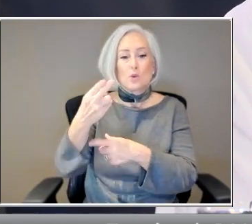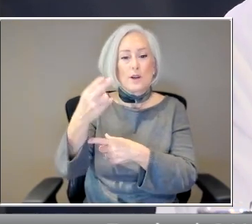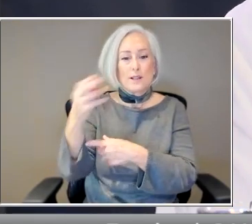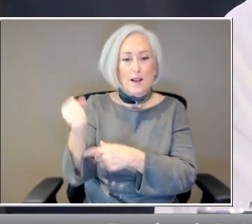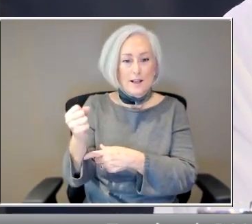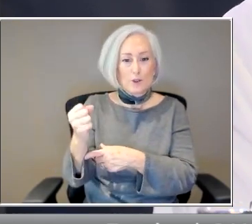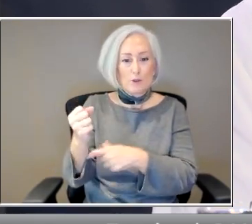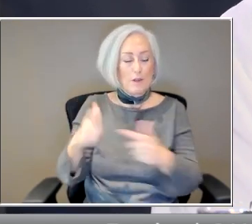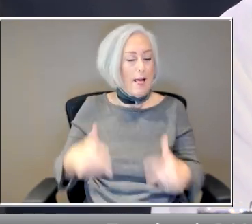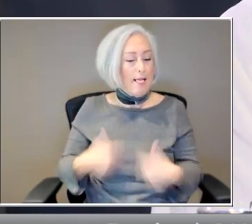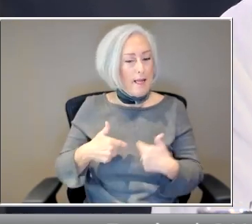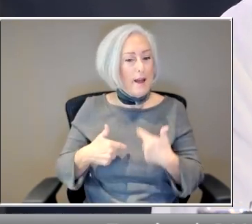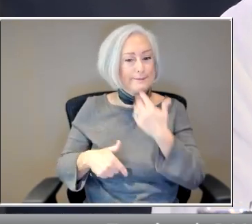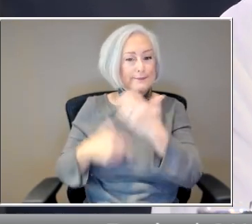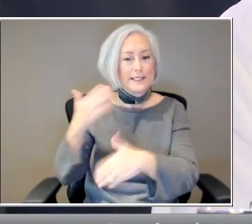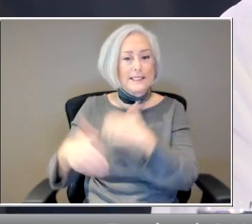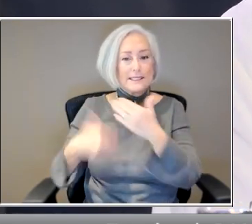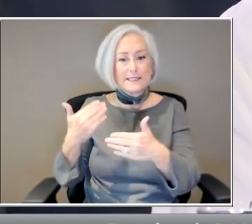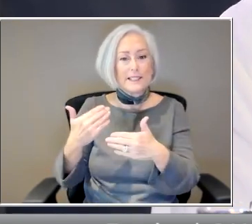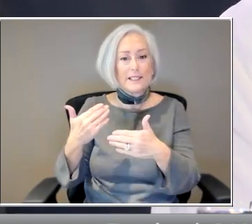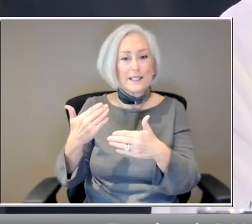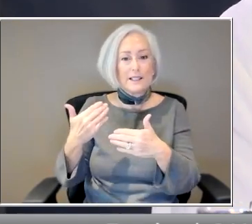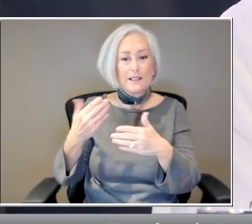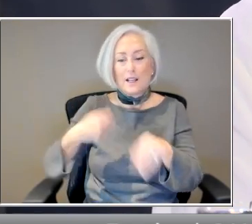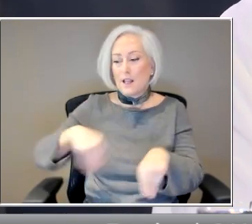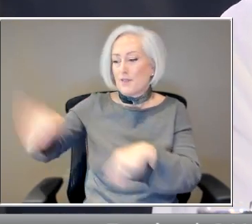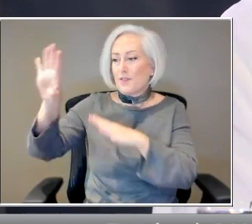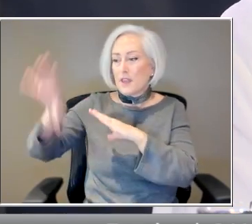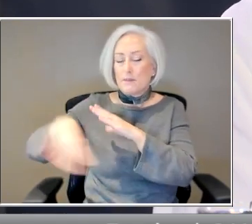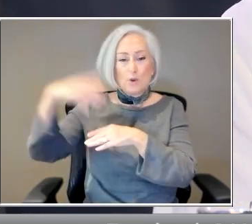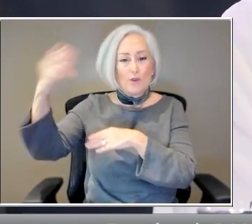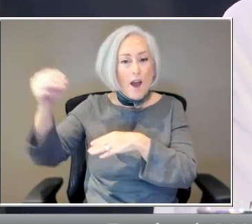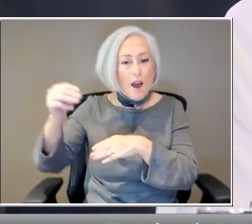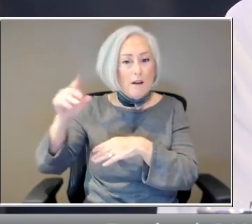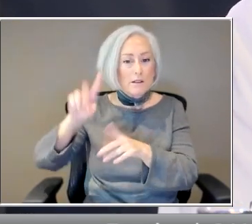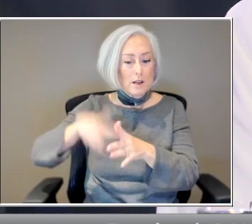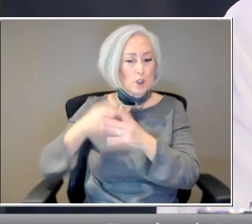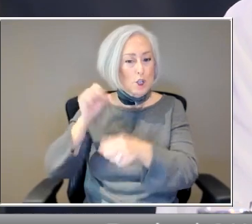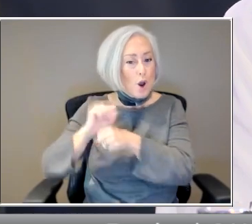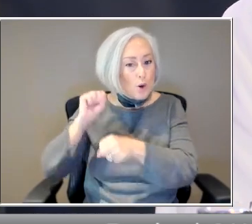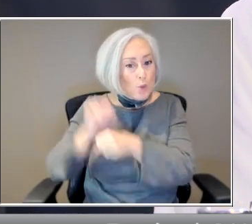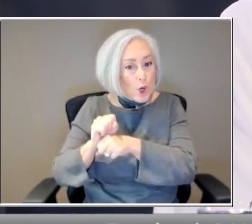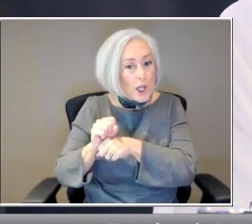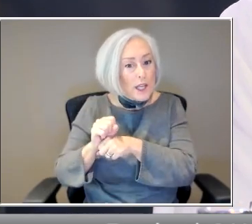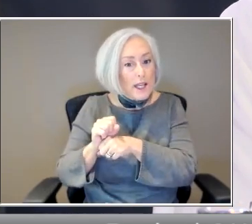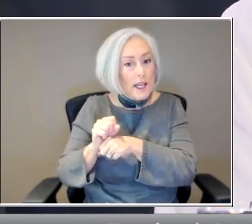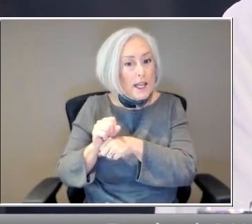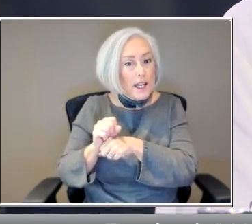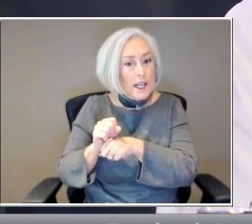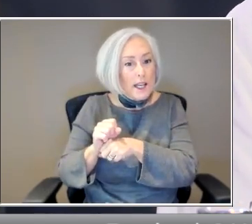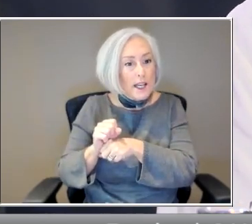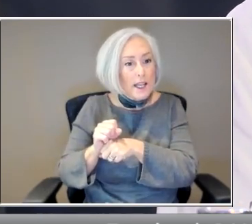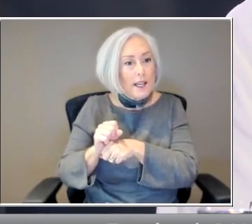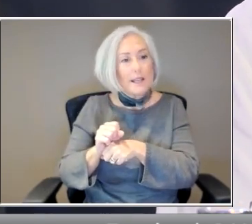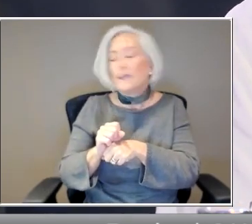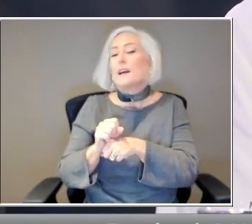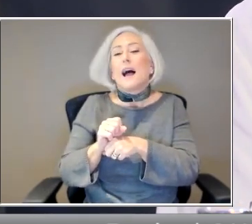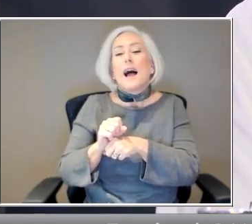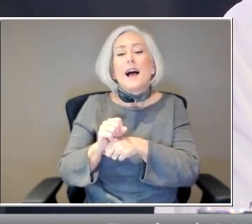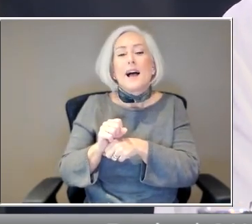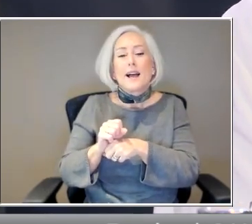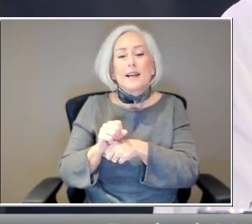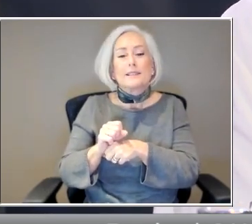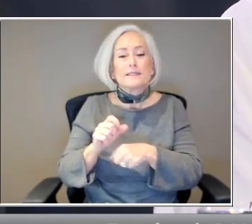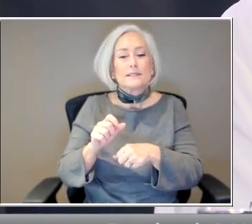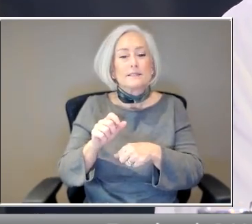happens. Yeah. They may move out or go to school, get a job, and if they're the things they found that were more likely to cause patients to